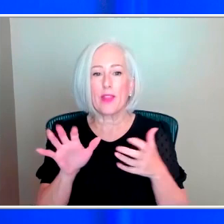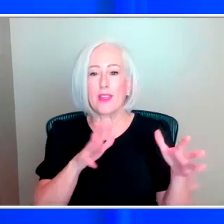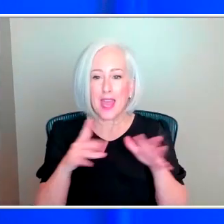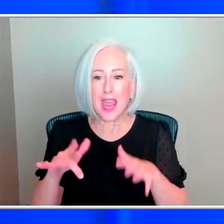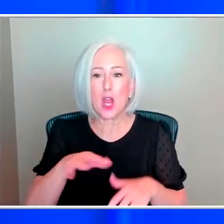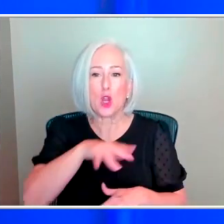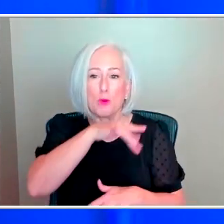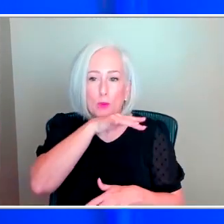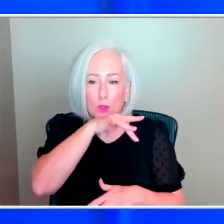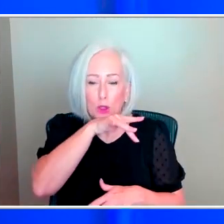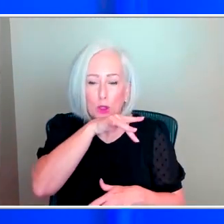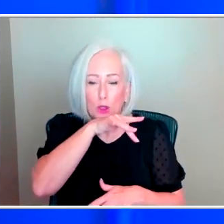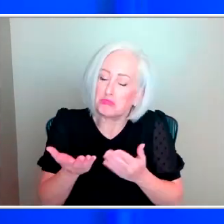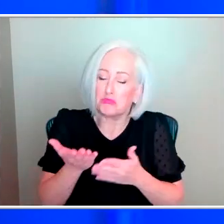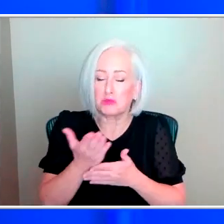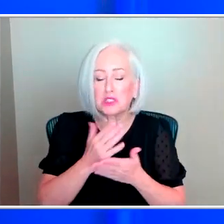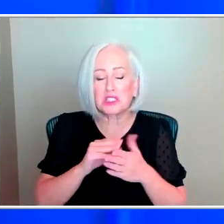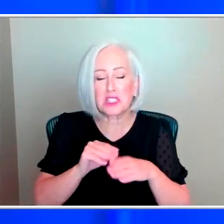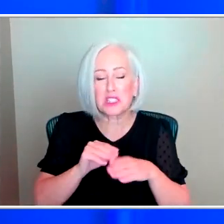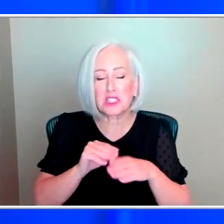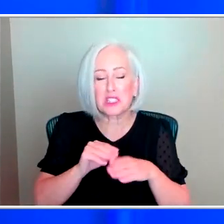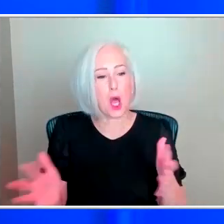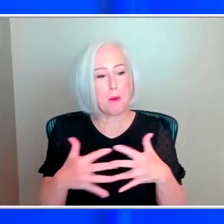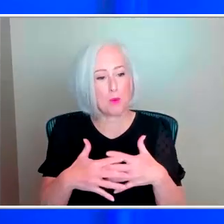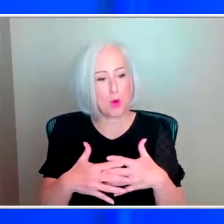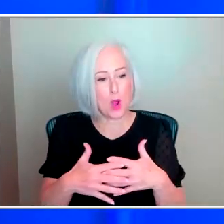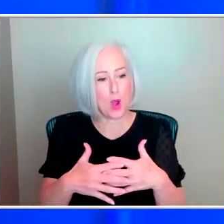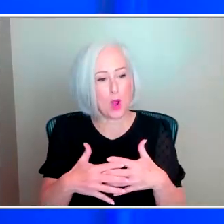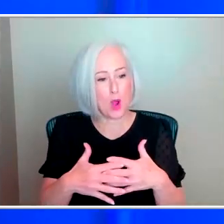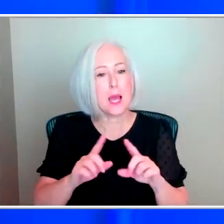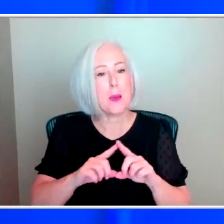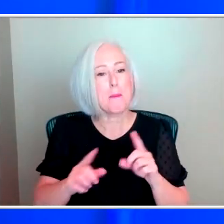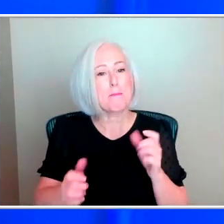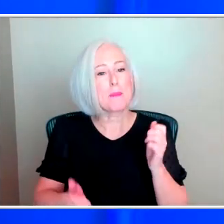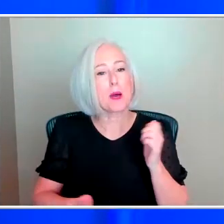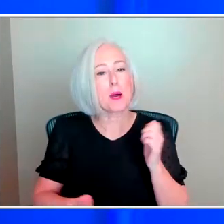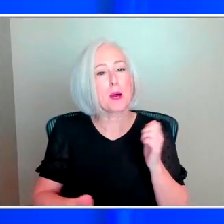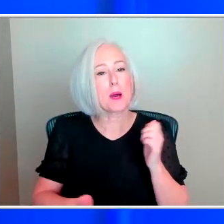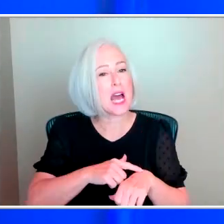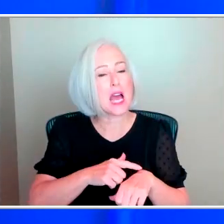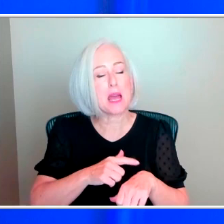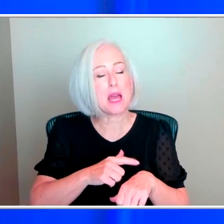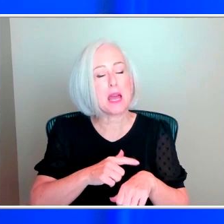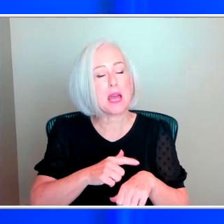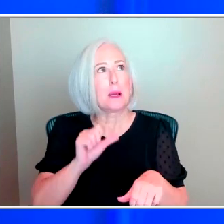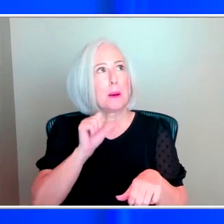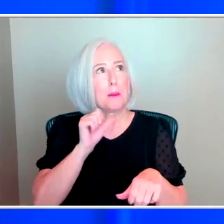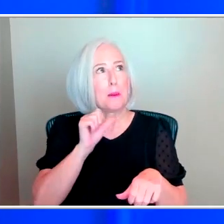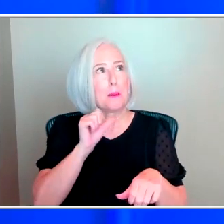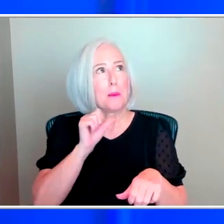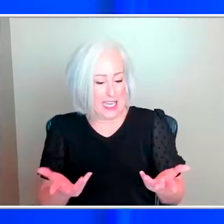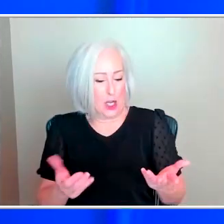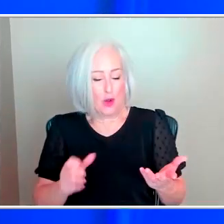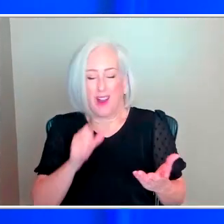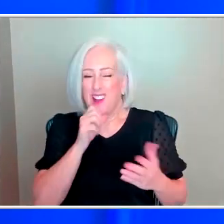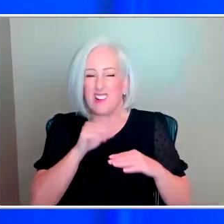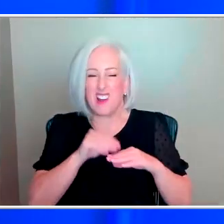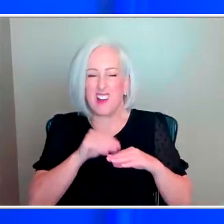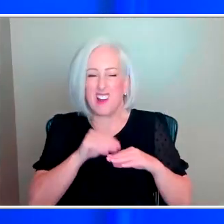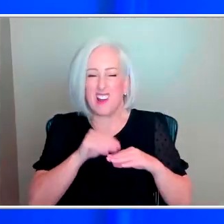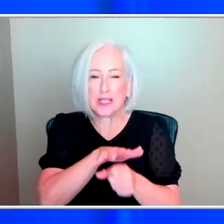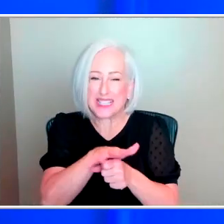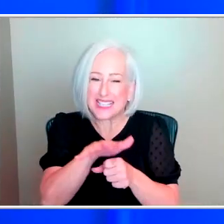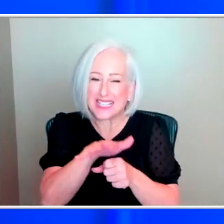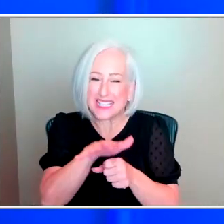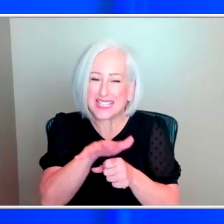in pregnancy. Although most of the time, I don't think people around here are exposed enough to actually cause a problem